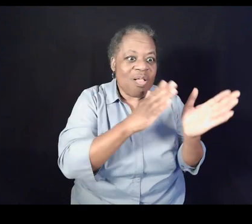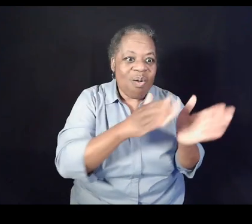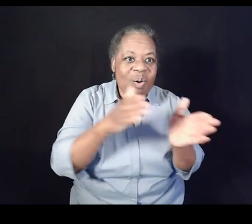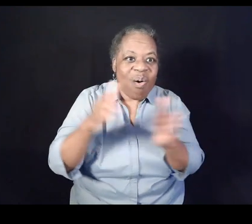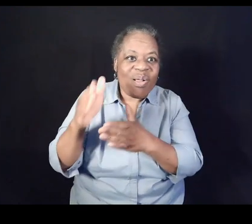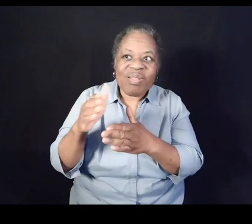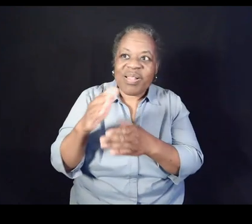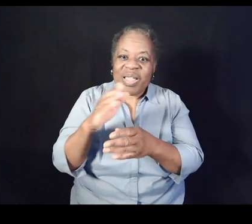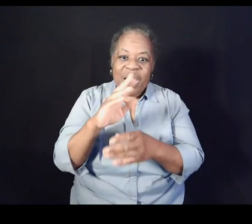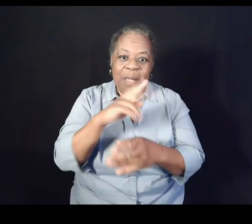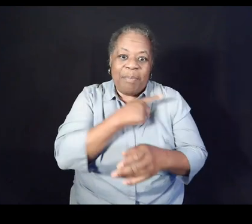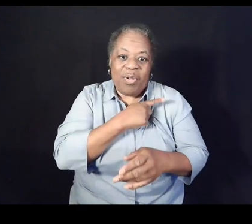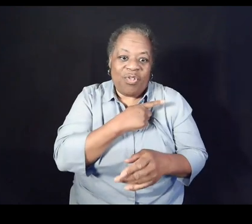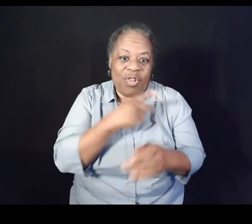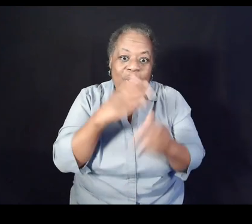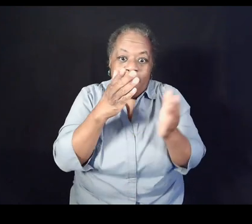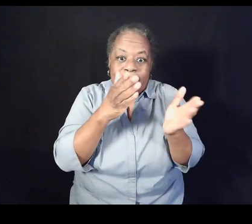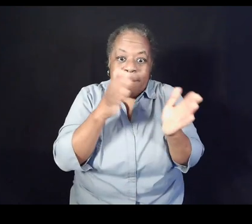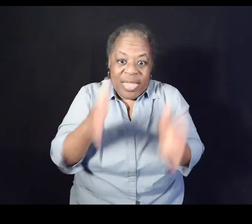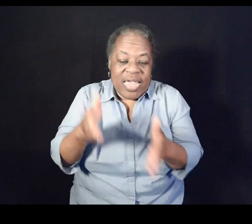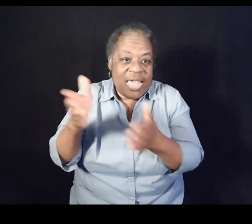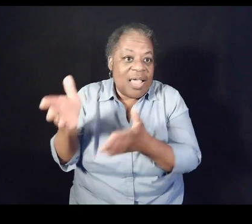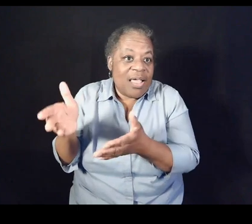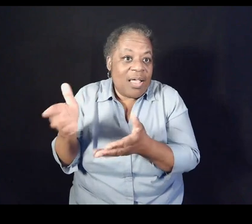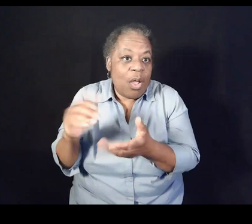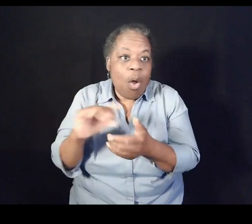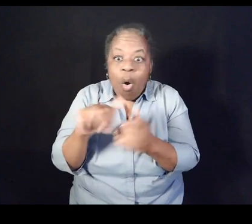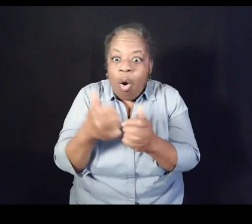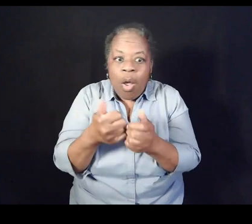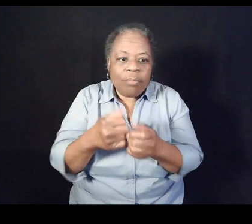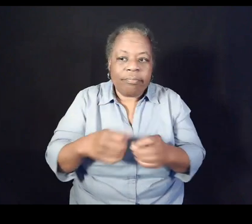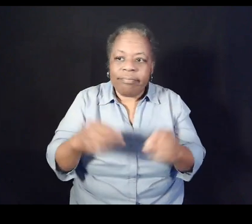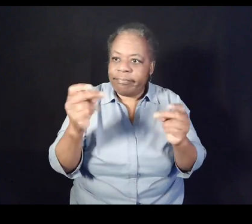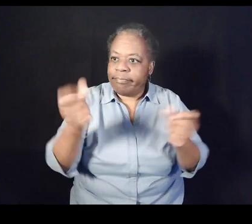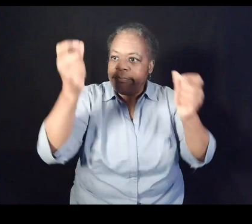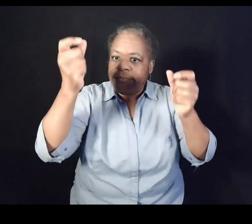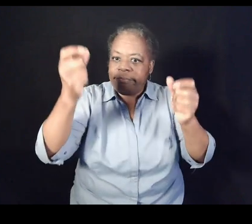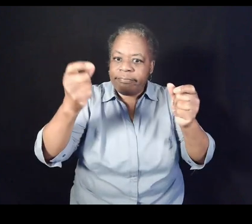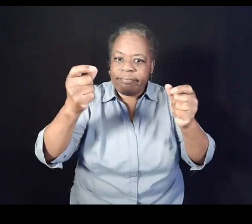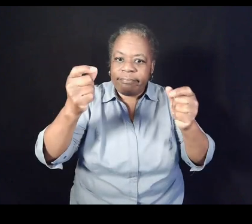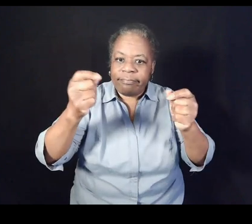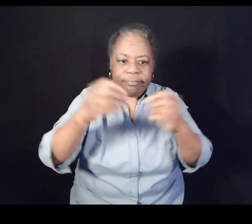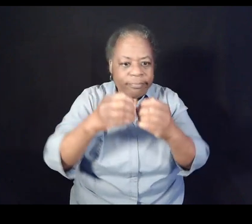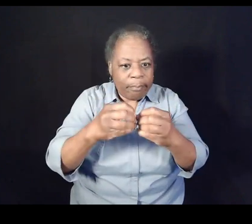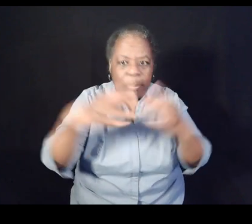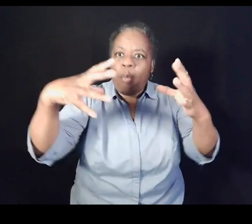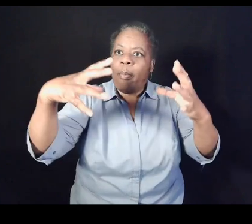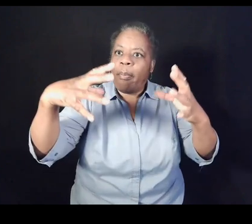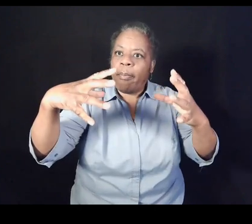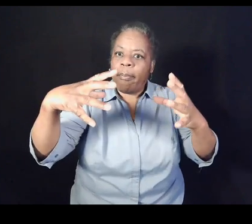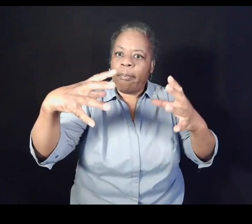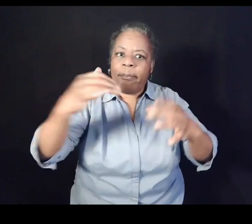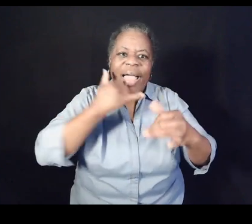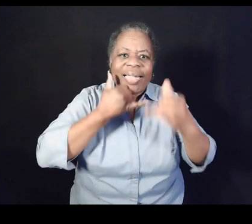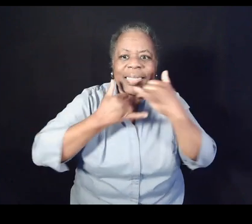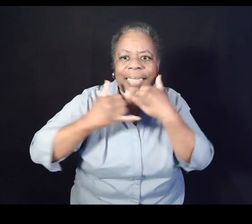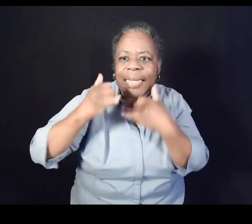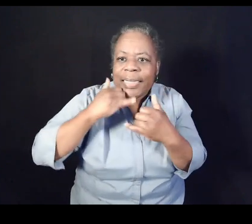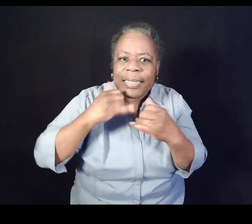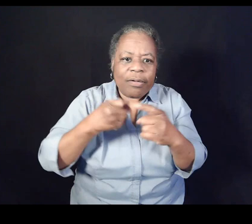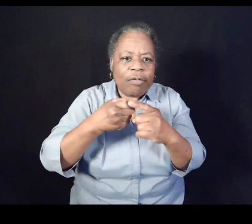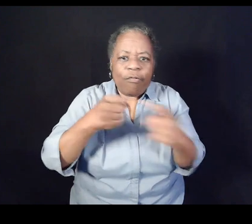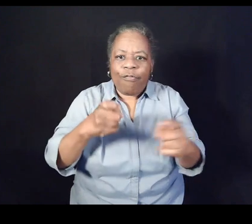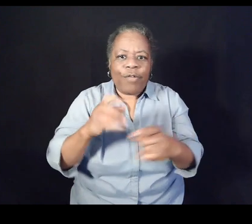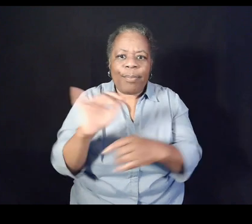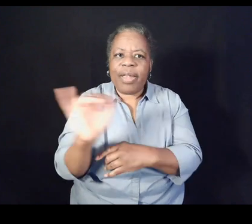being, or it just happened, random, accidentally, from nothing, with